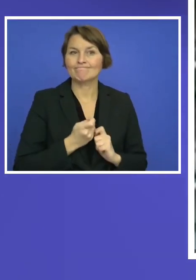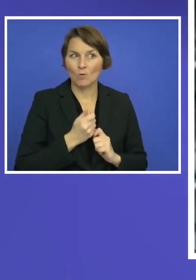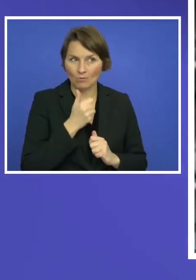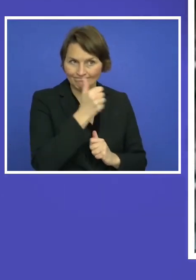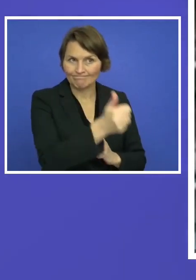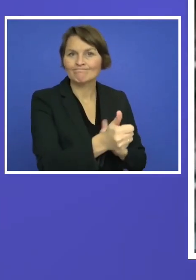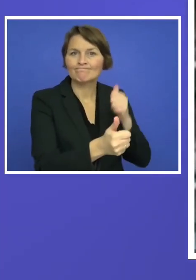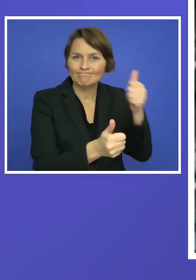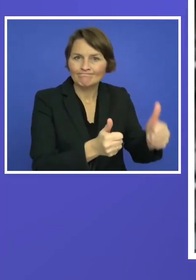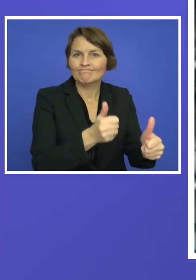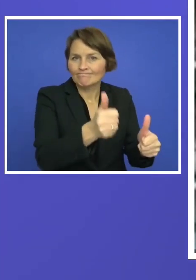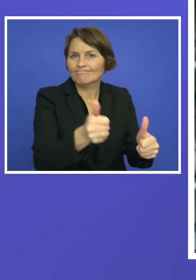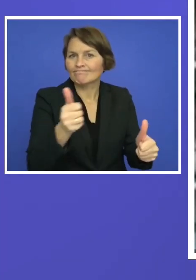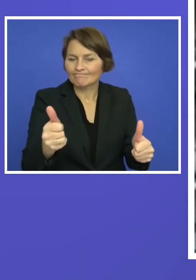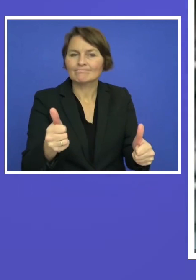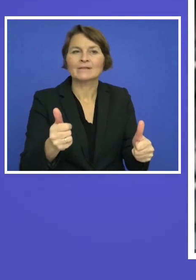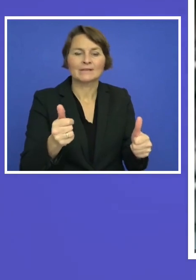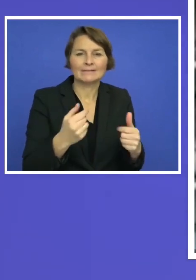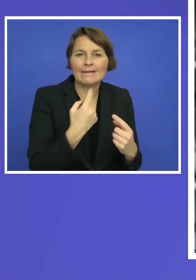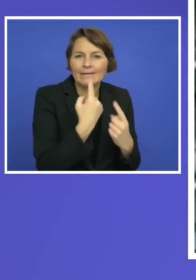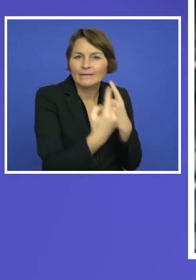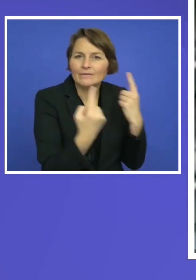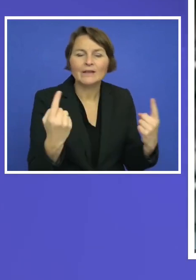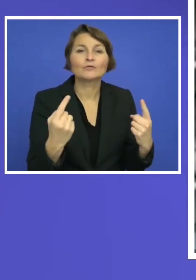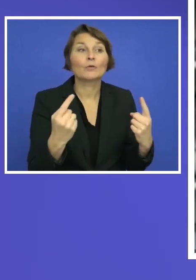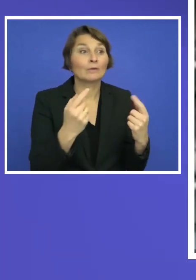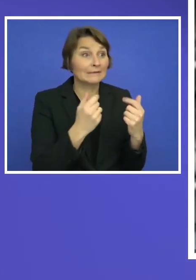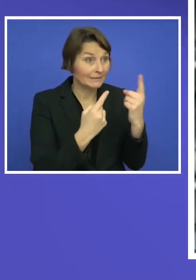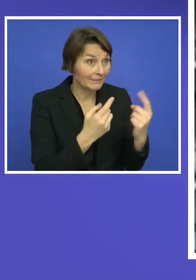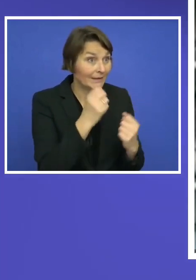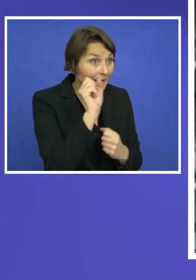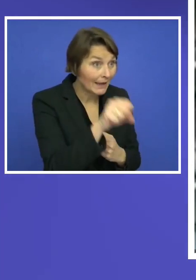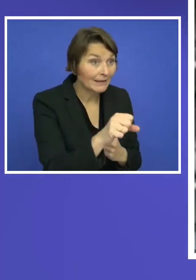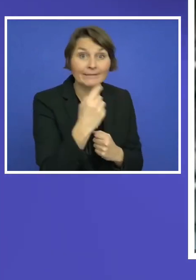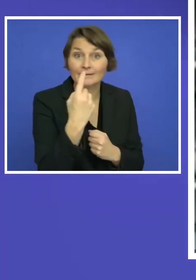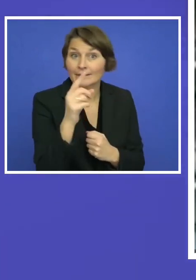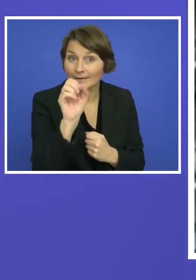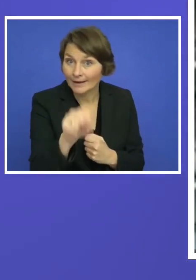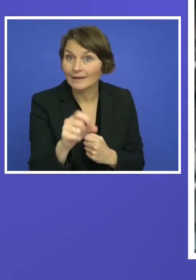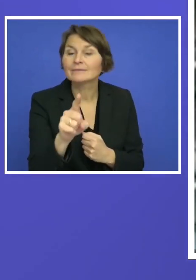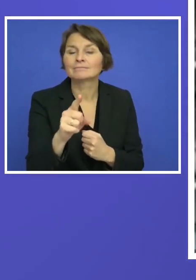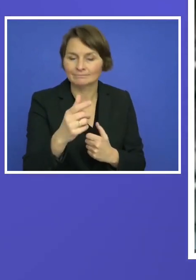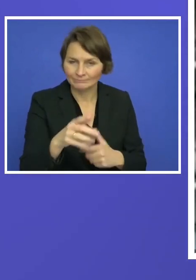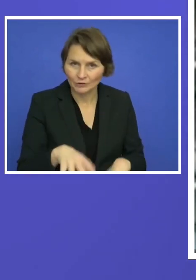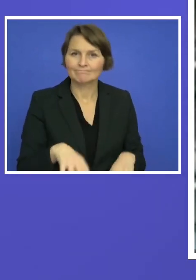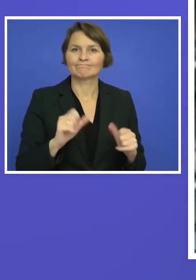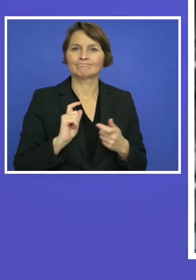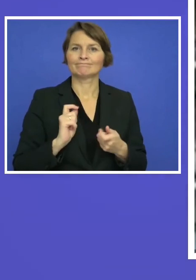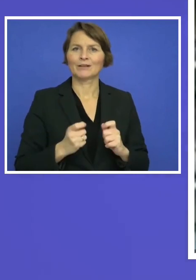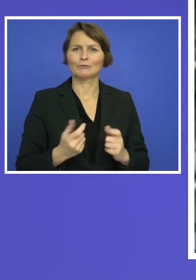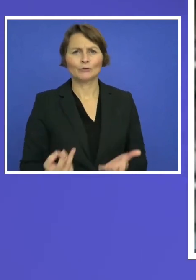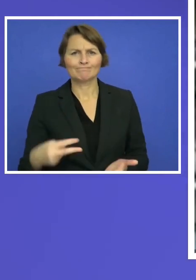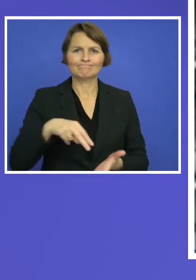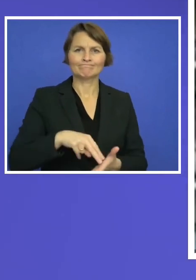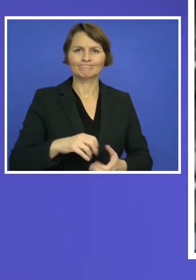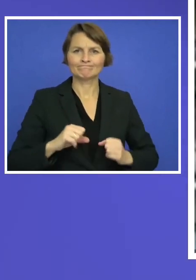an individual and we as individuals can do, we should do it. So stand up, speak up.